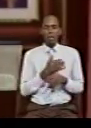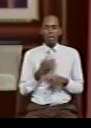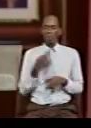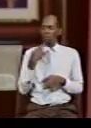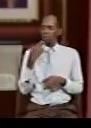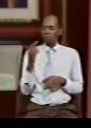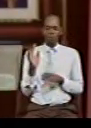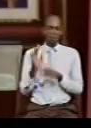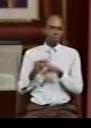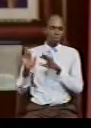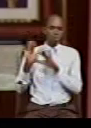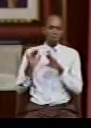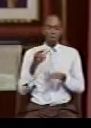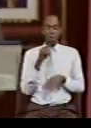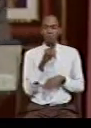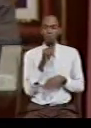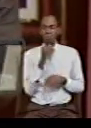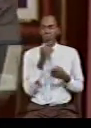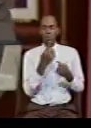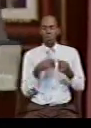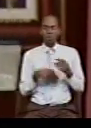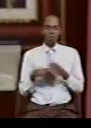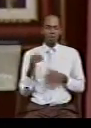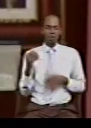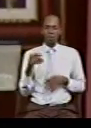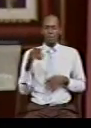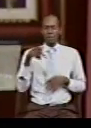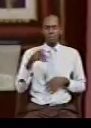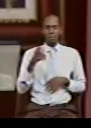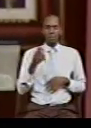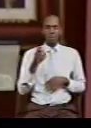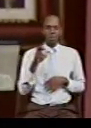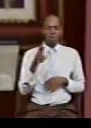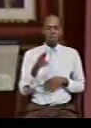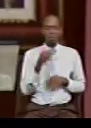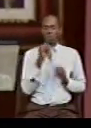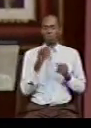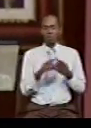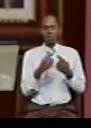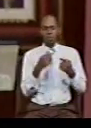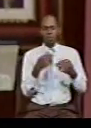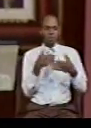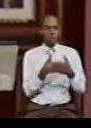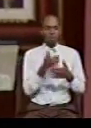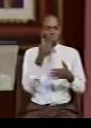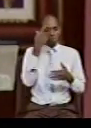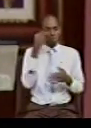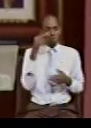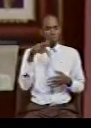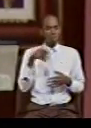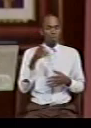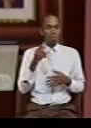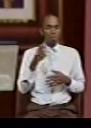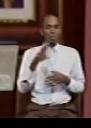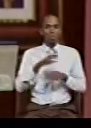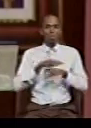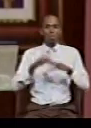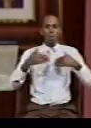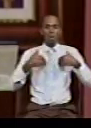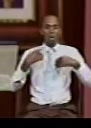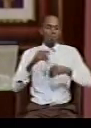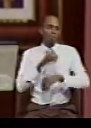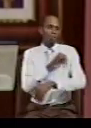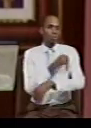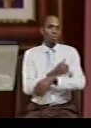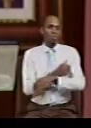out. Peter could not come there. He didn't have the authority. He didn't have the